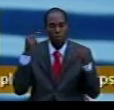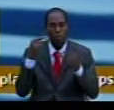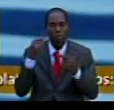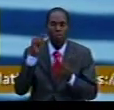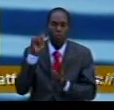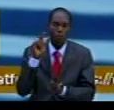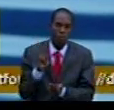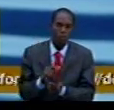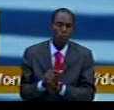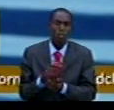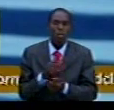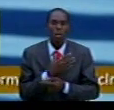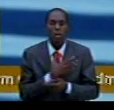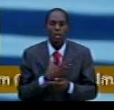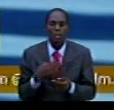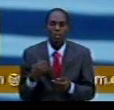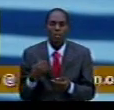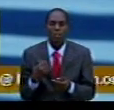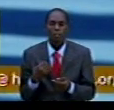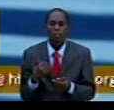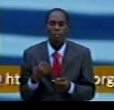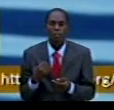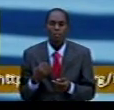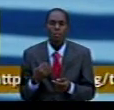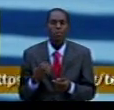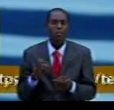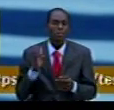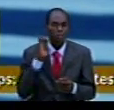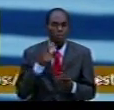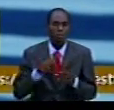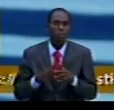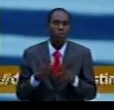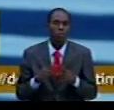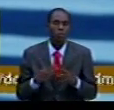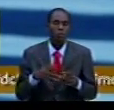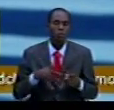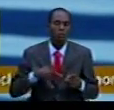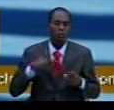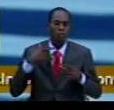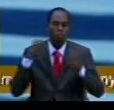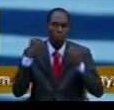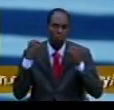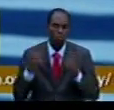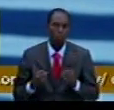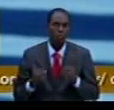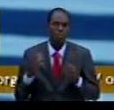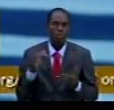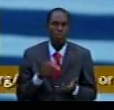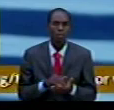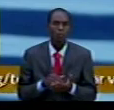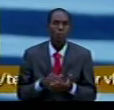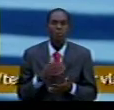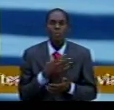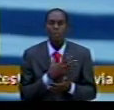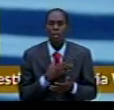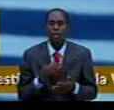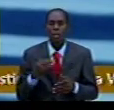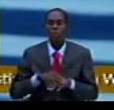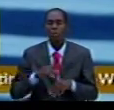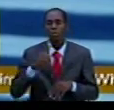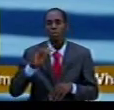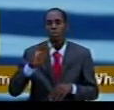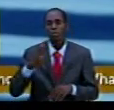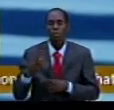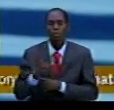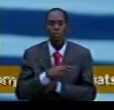and I was feeling strong. The strength of the Lord was coming upon me little by little. And the fourth day, I was